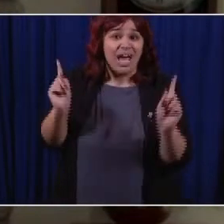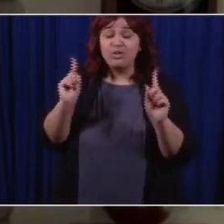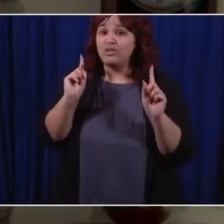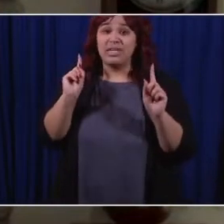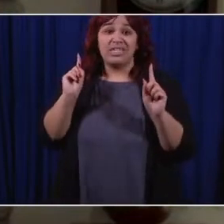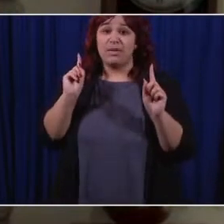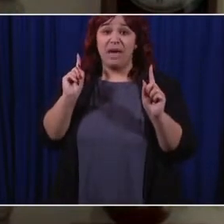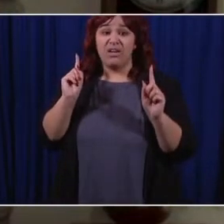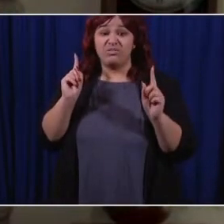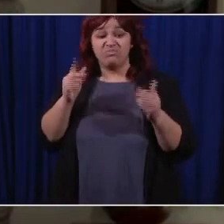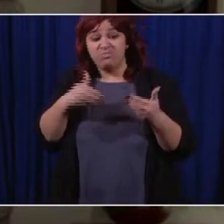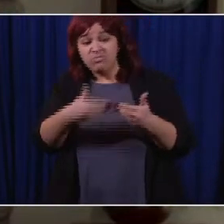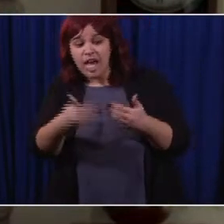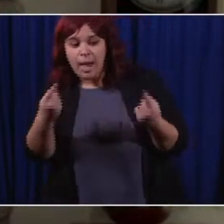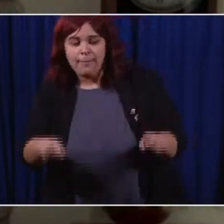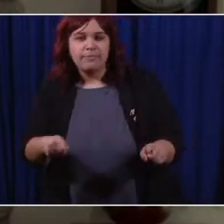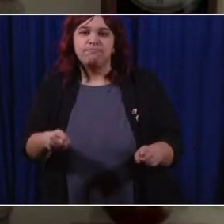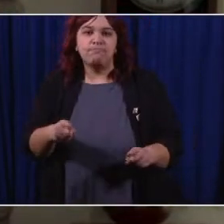shortly.